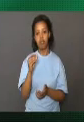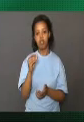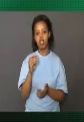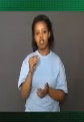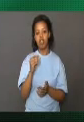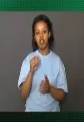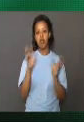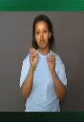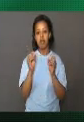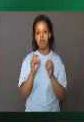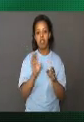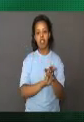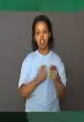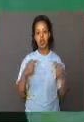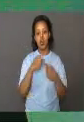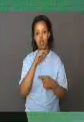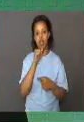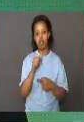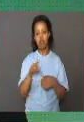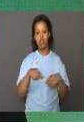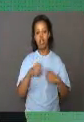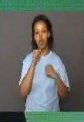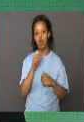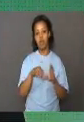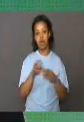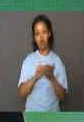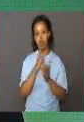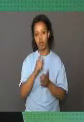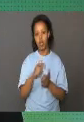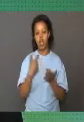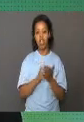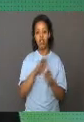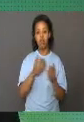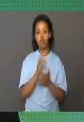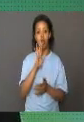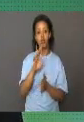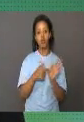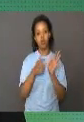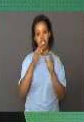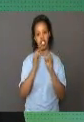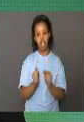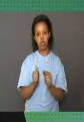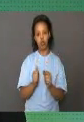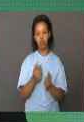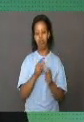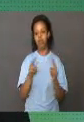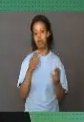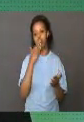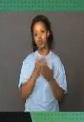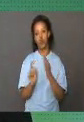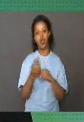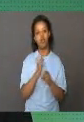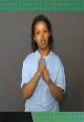integrase inhibitors. If you named all 5, You have done a fantastic